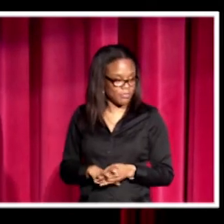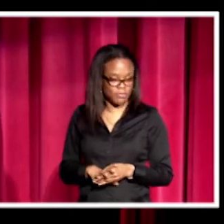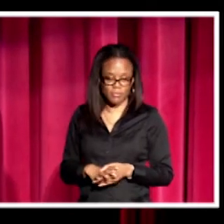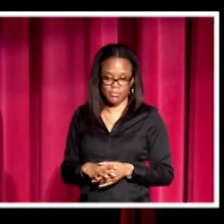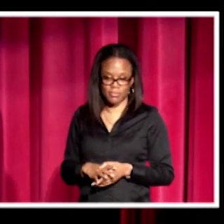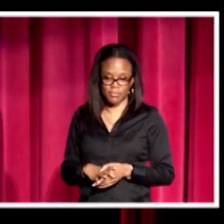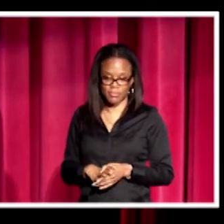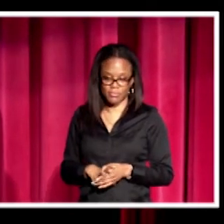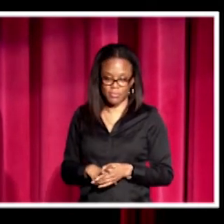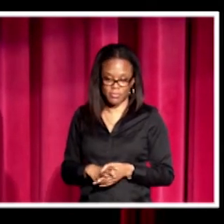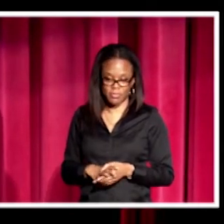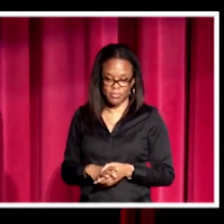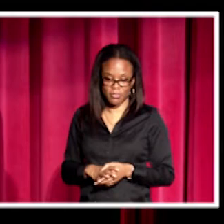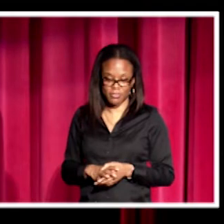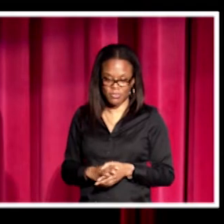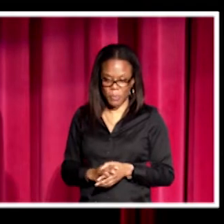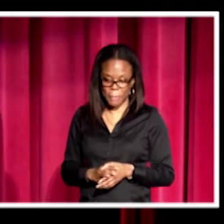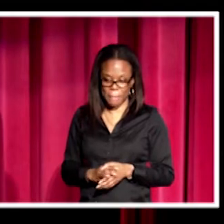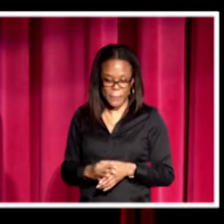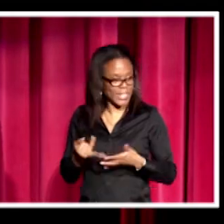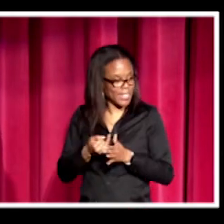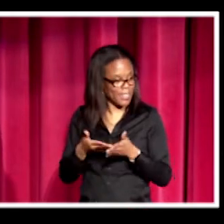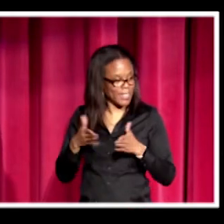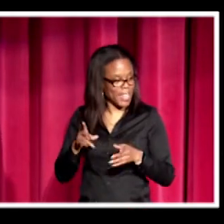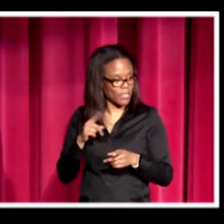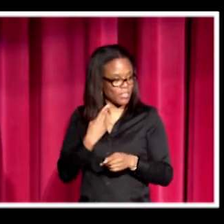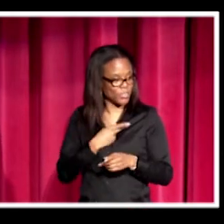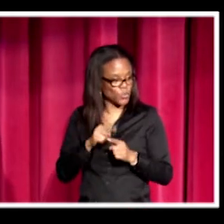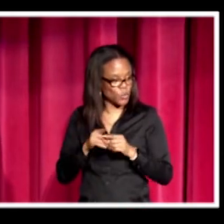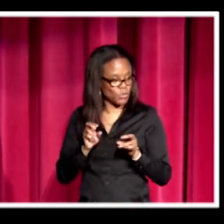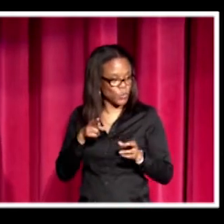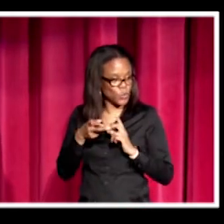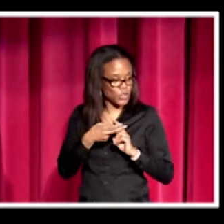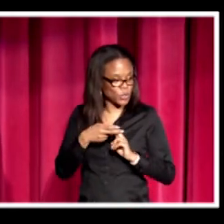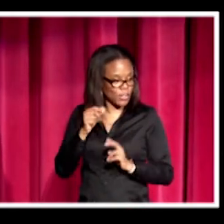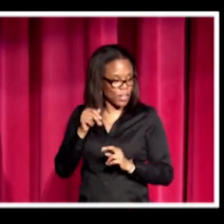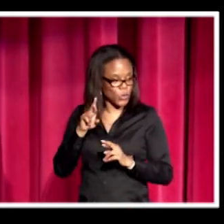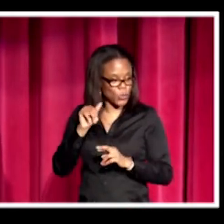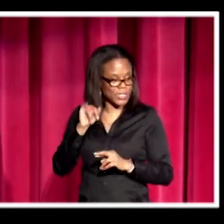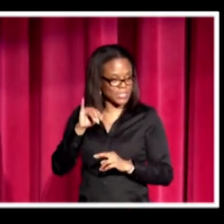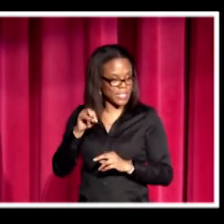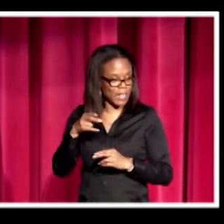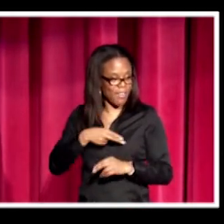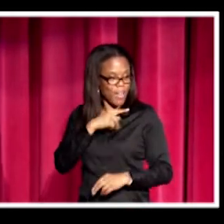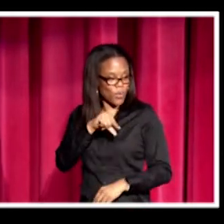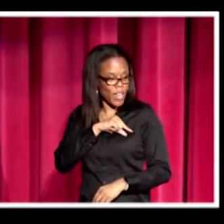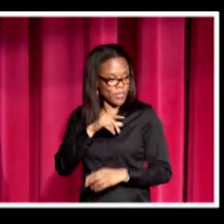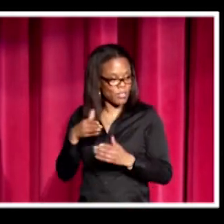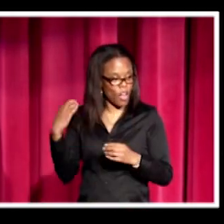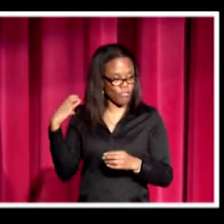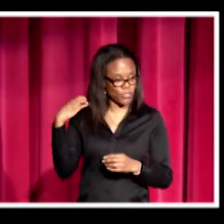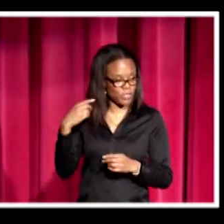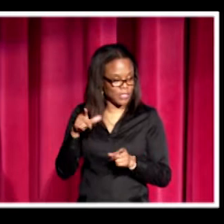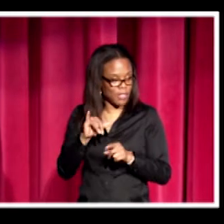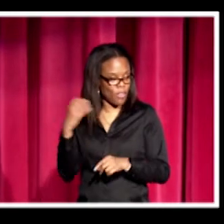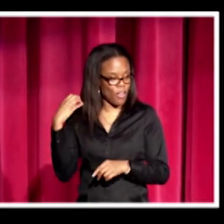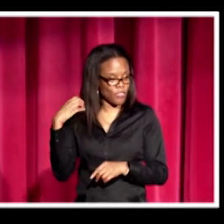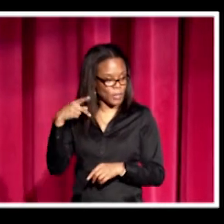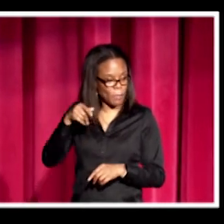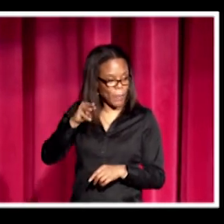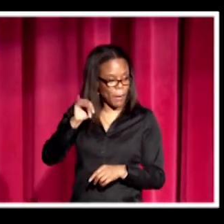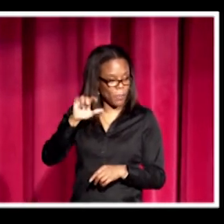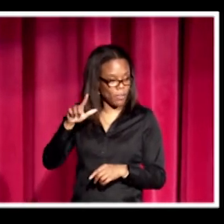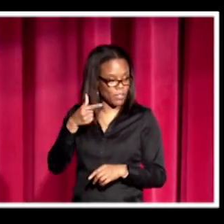MPD. It allows us to recruit and retain high-quality officers like Officer Pamela Garay